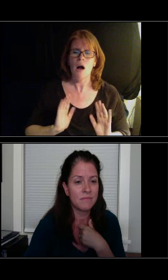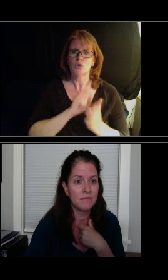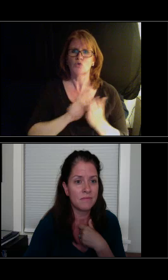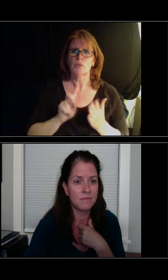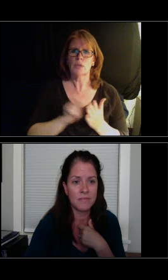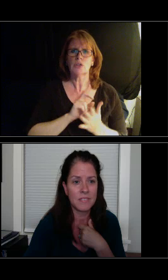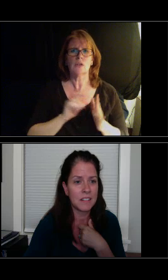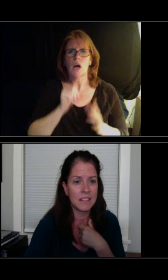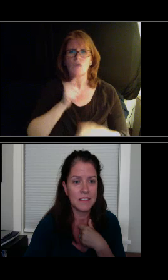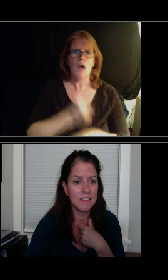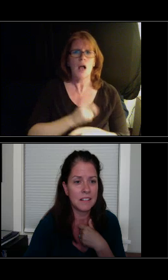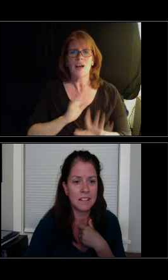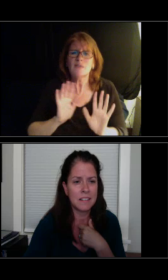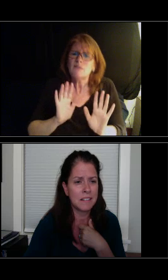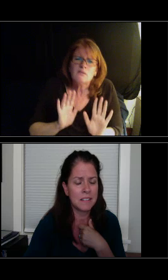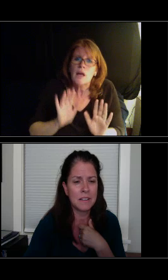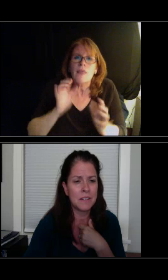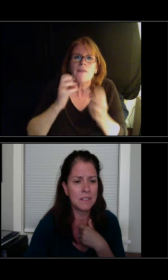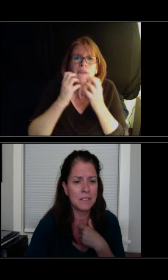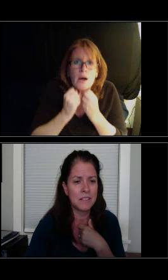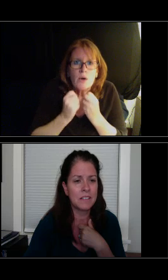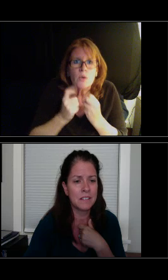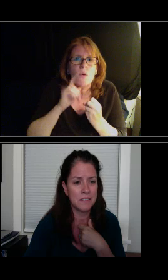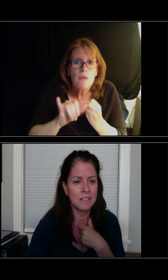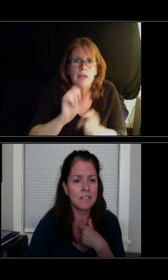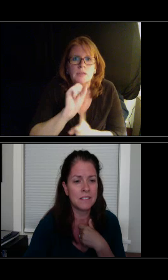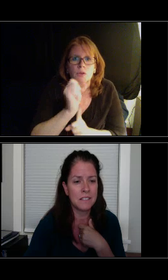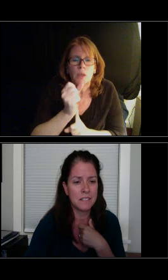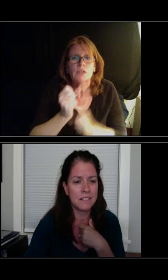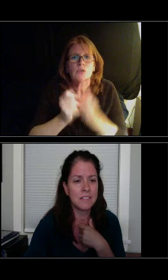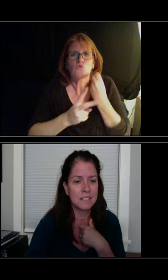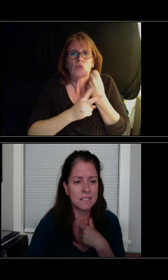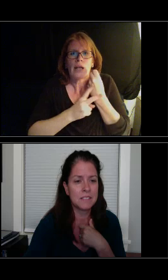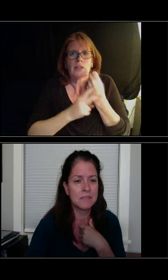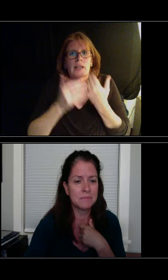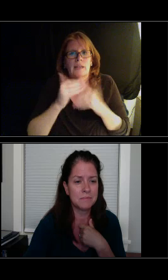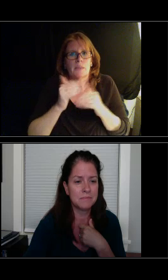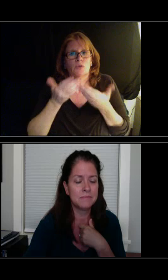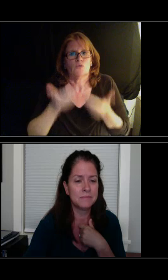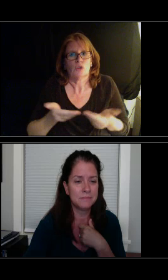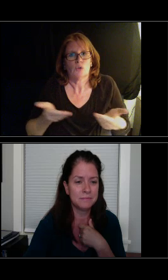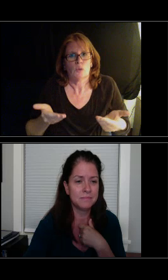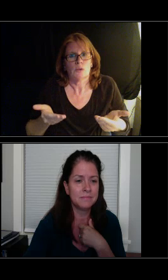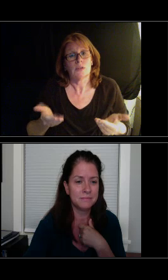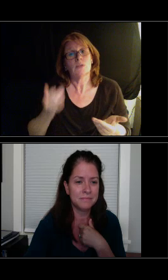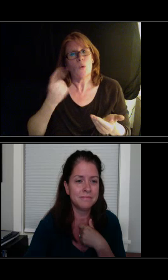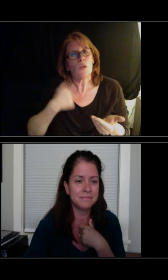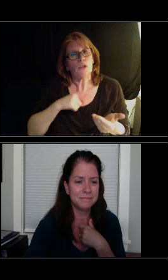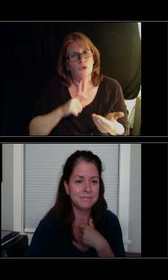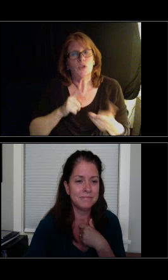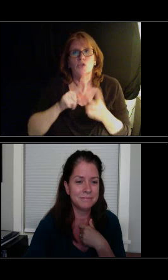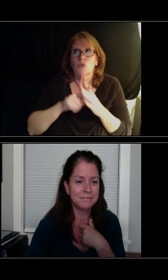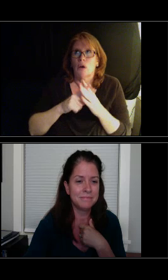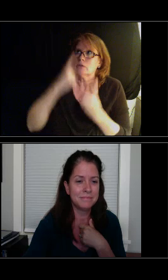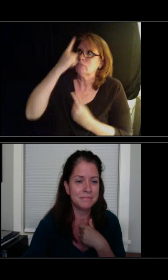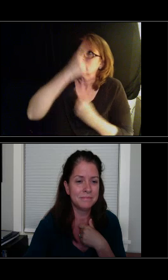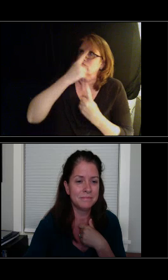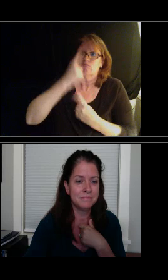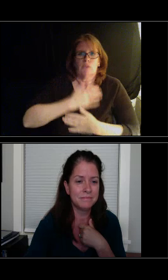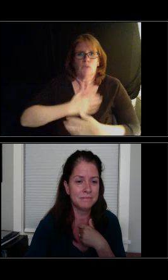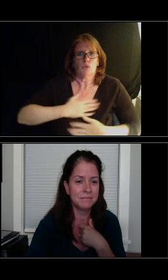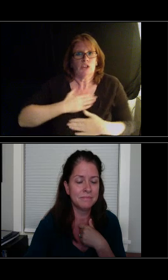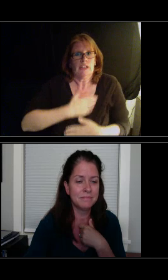of patients in general, or even interpreters, are often saying, oh, that this is so unfair, and it's not the right approach. But